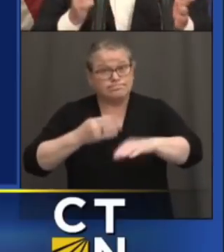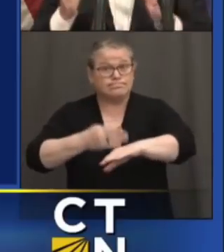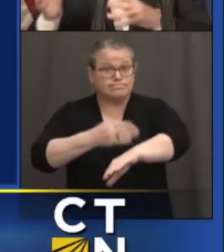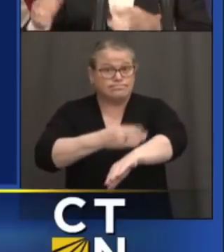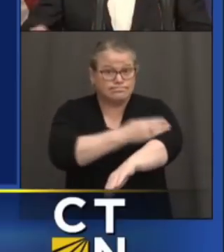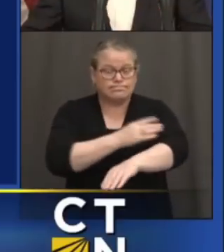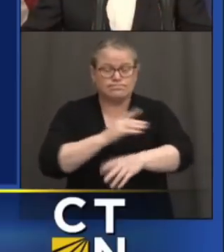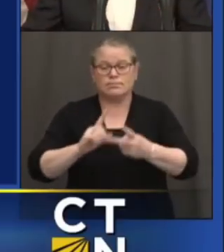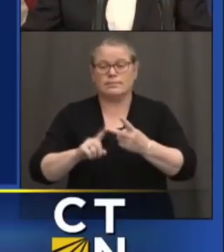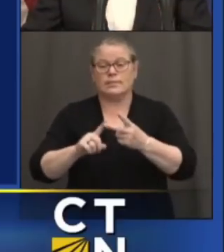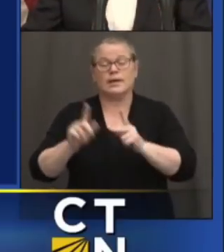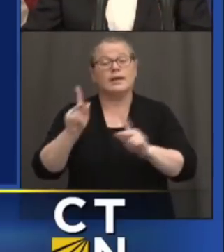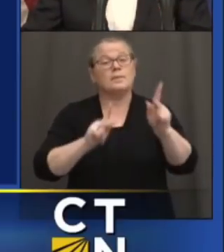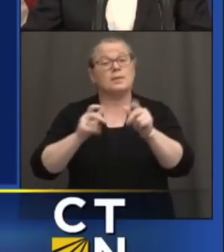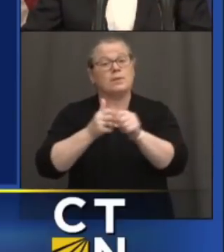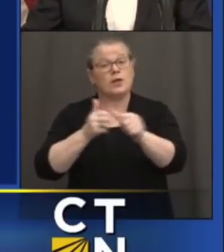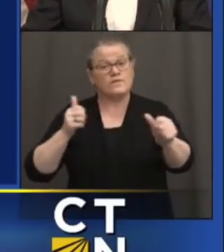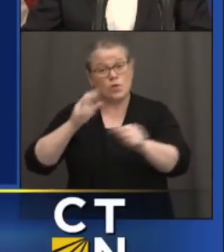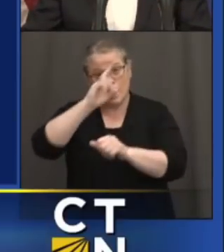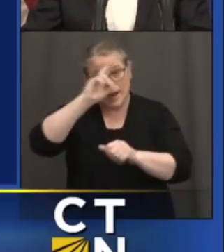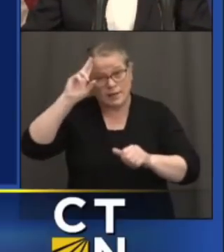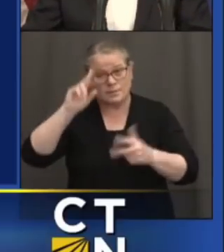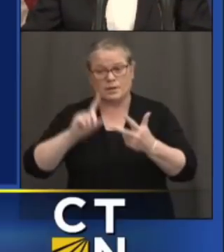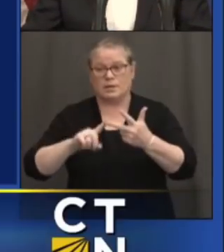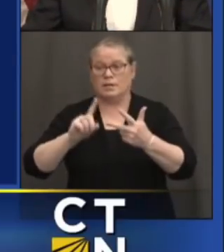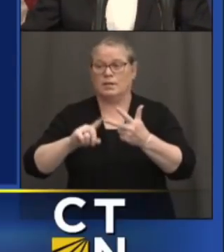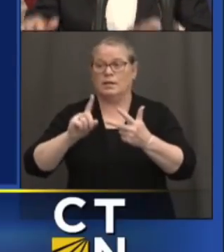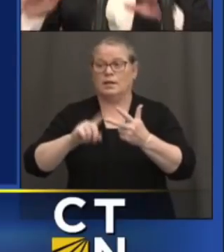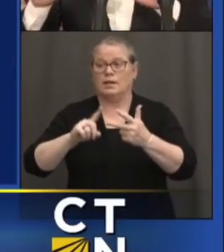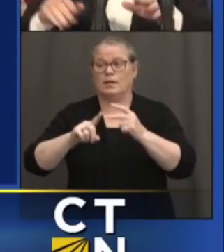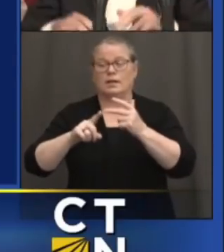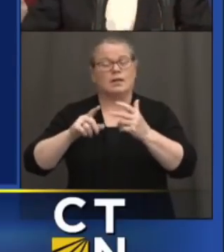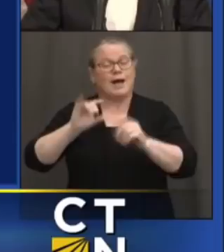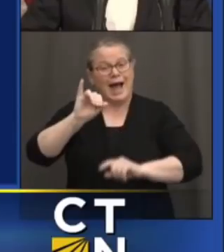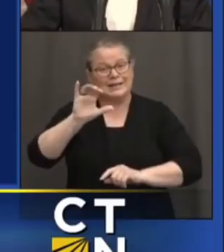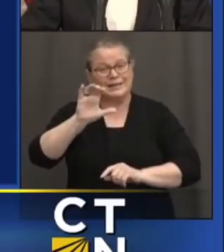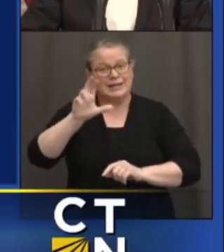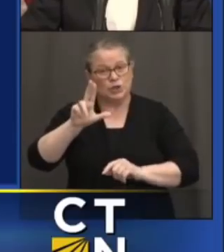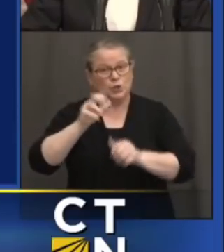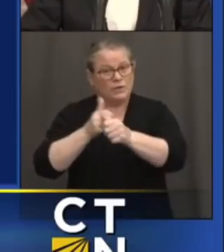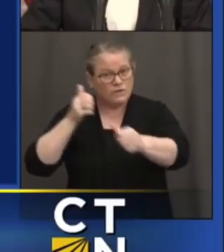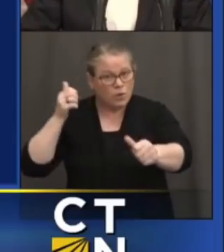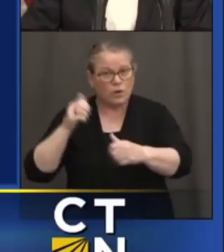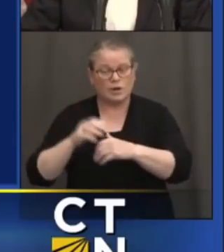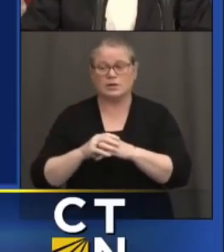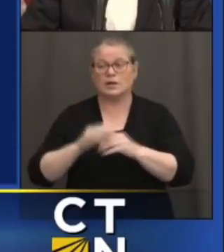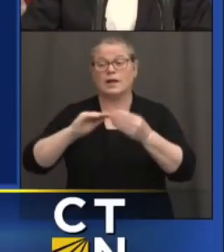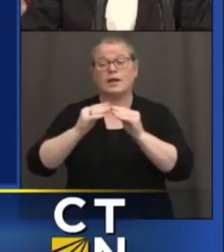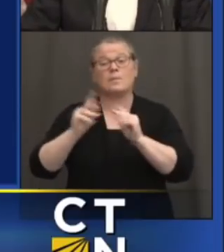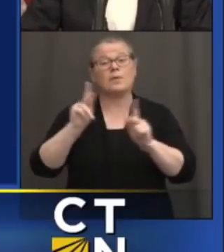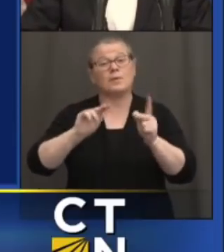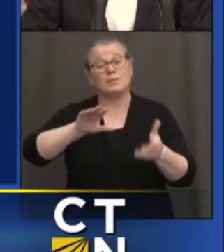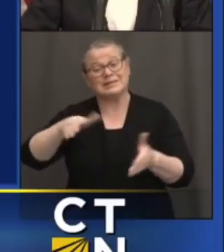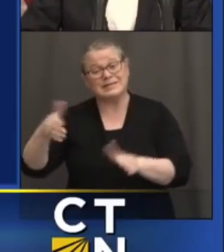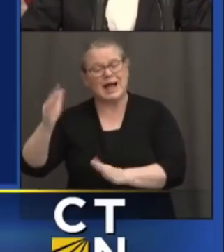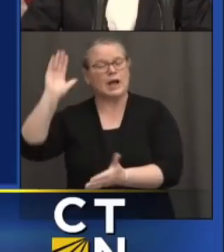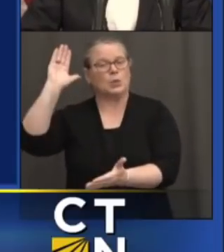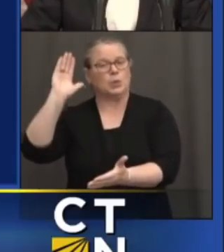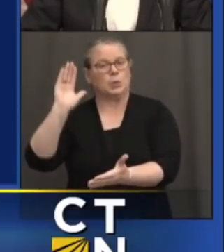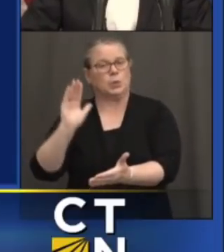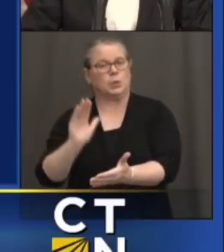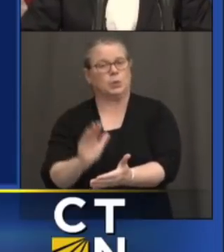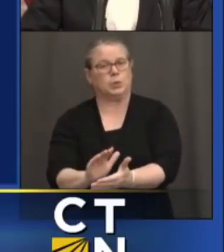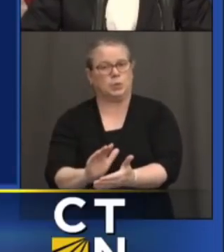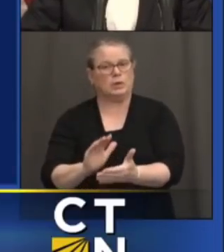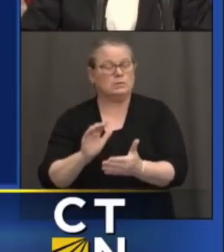the hospital, keeping people out of the ICU, reducing fatalities in a dramatic way, we still do